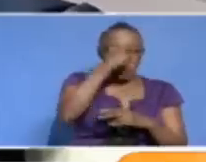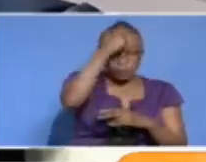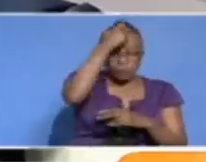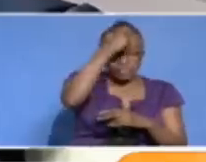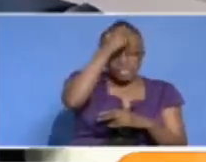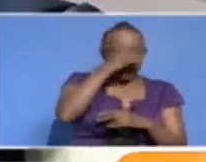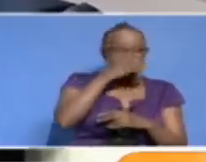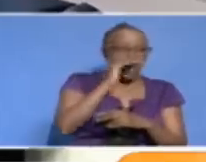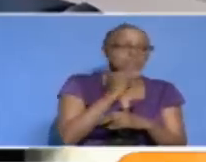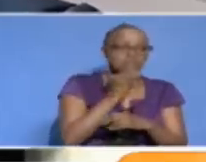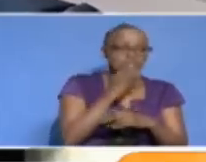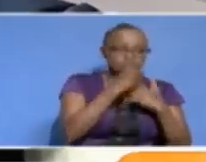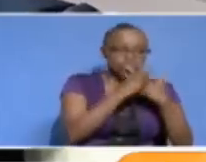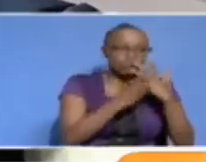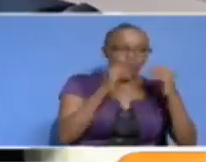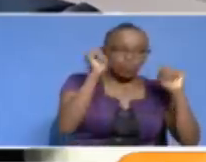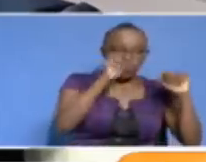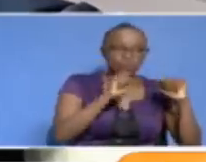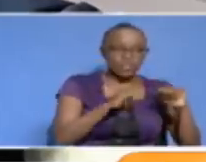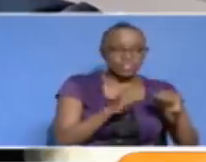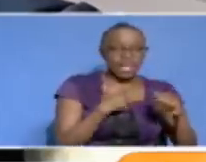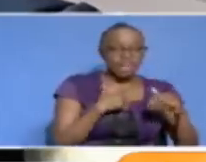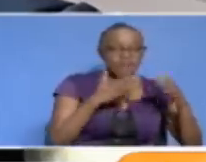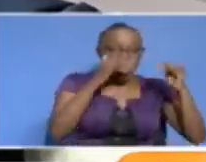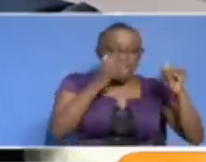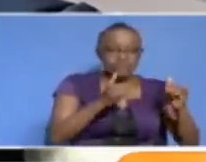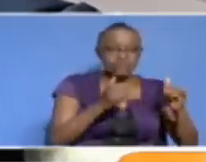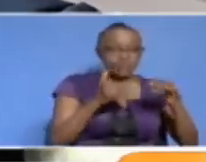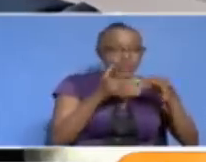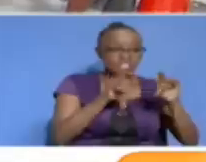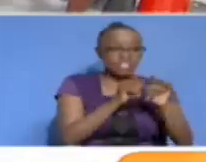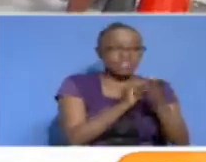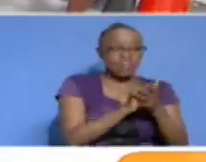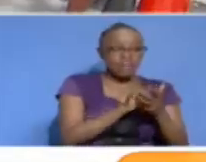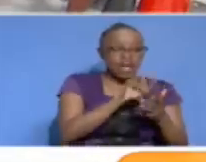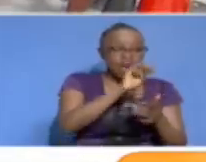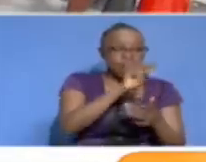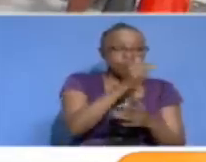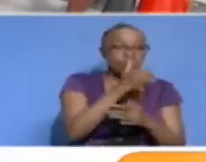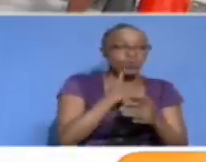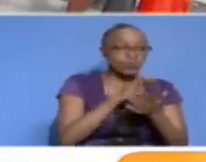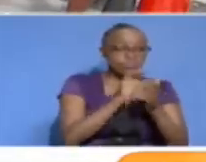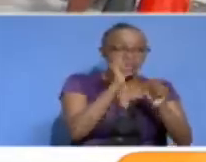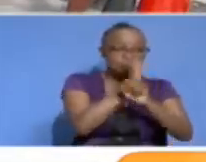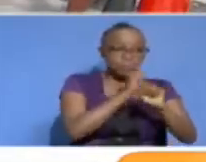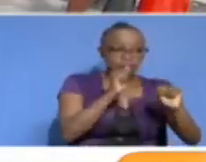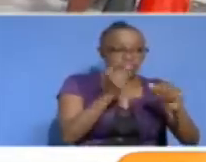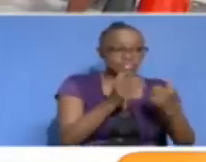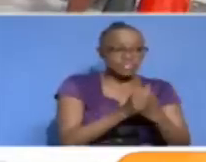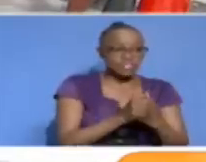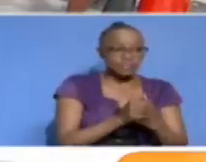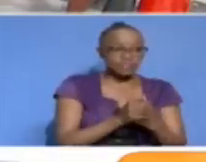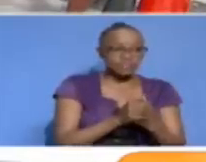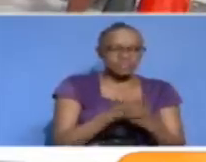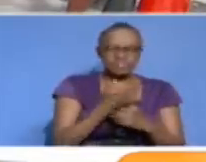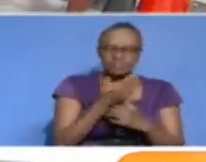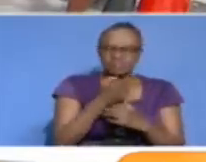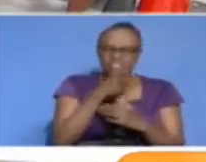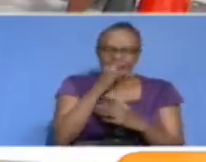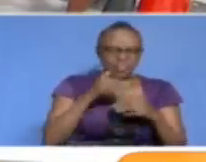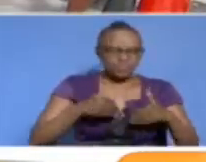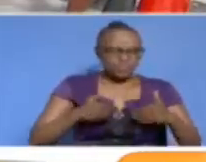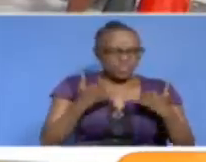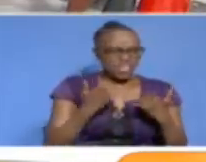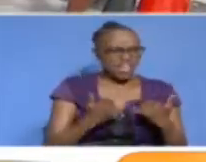Mudavadi, Sonko, yes. But there's a new crop of leaders. Alfred Mutua wants to run for president. But Kalonzo is also young, still